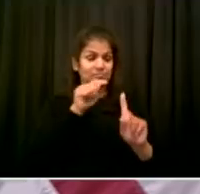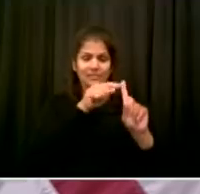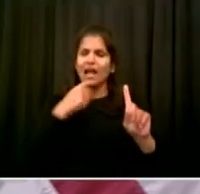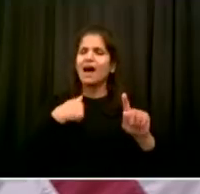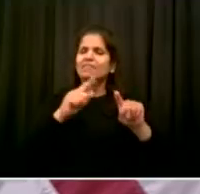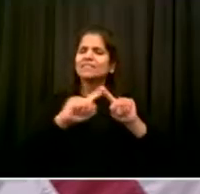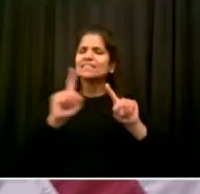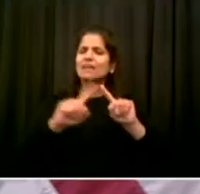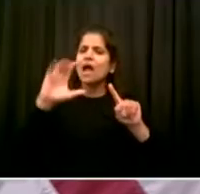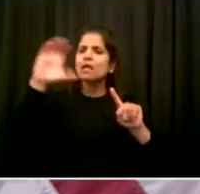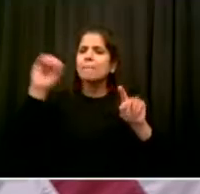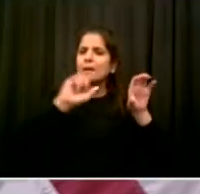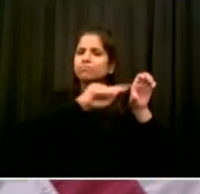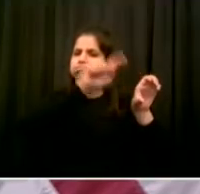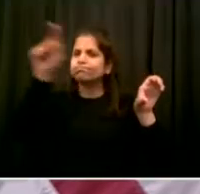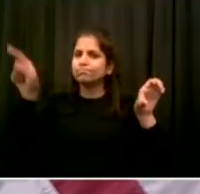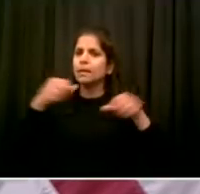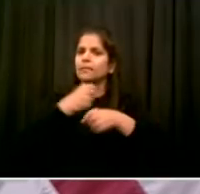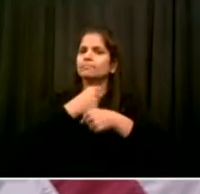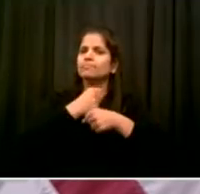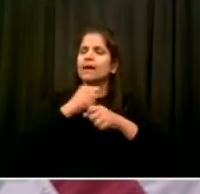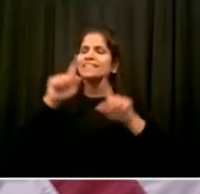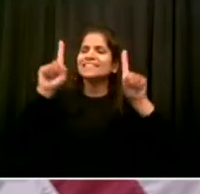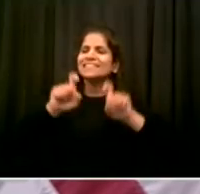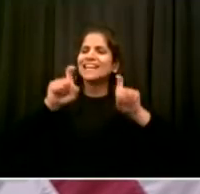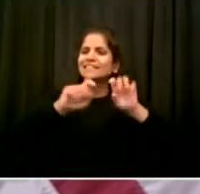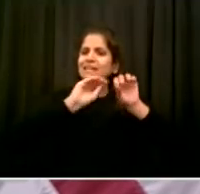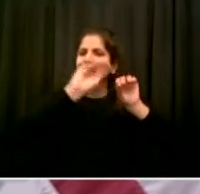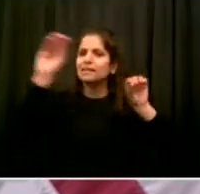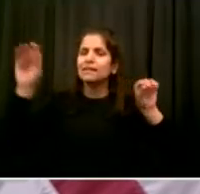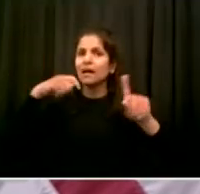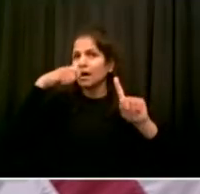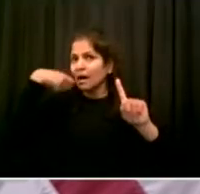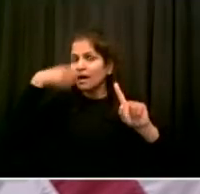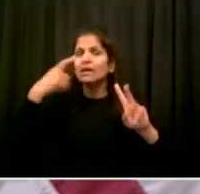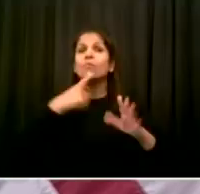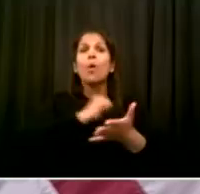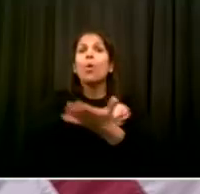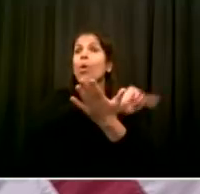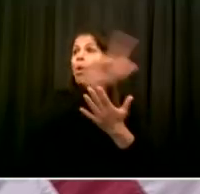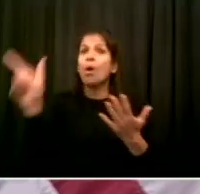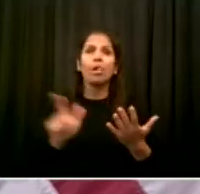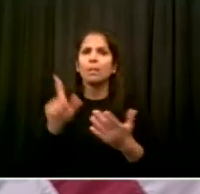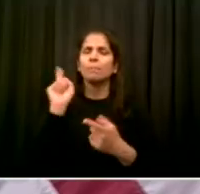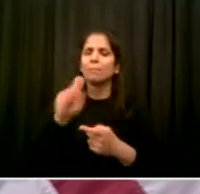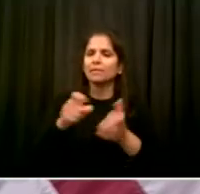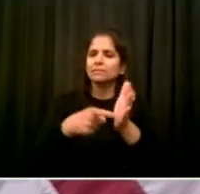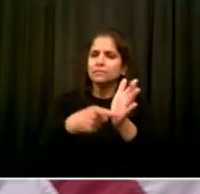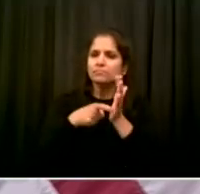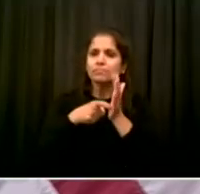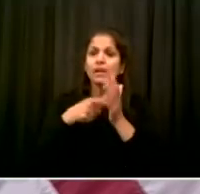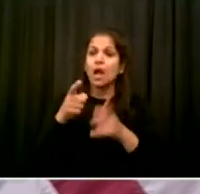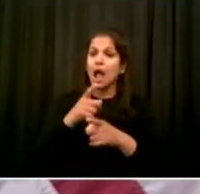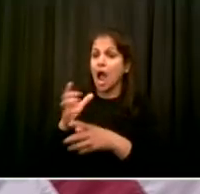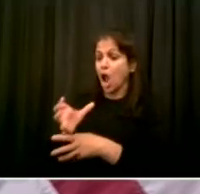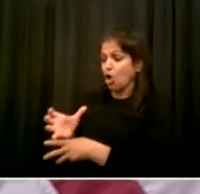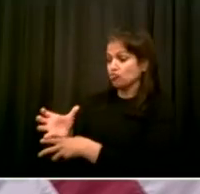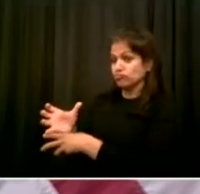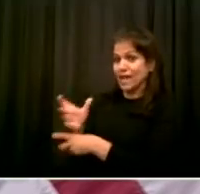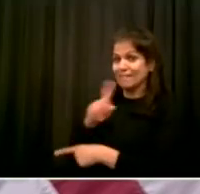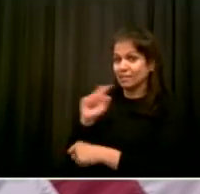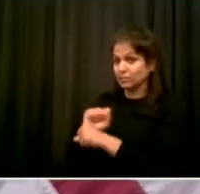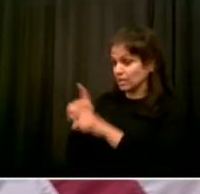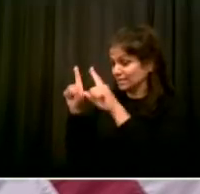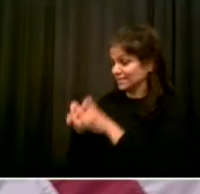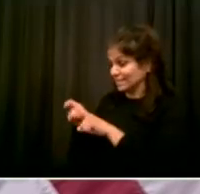to that. But I understand your hesitation about it. We need to make sure that people are not in any